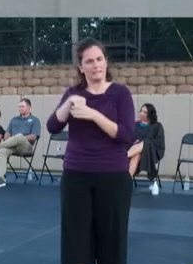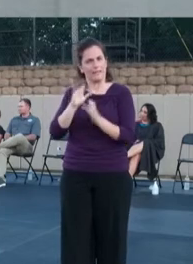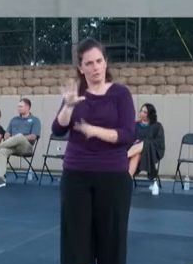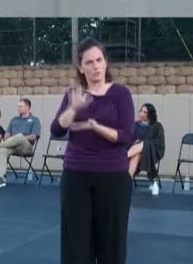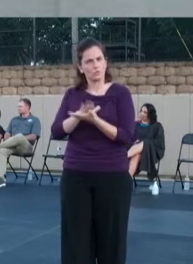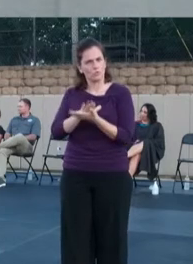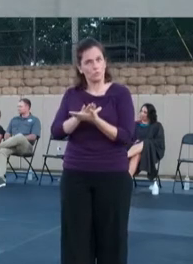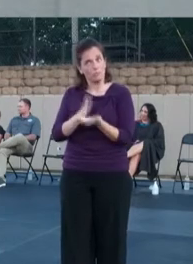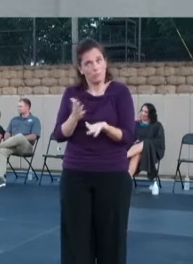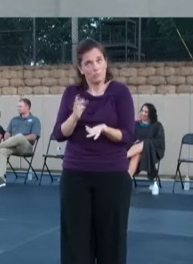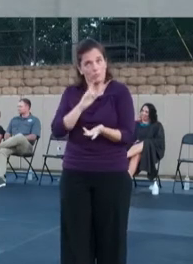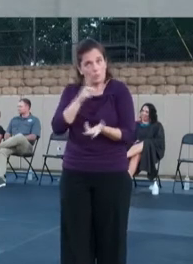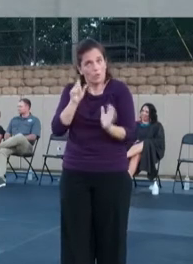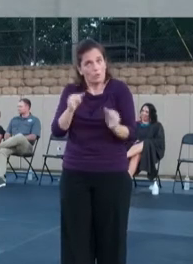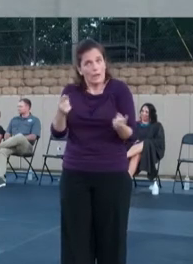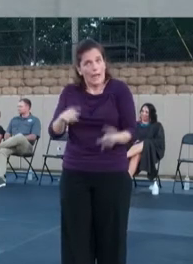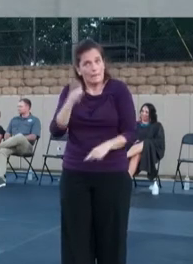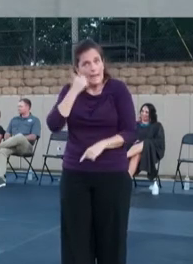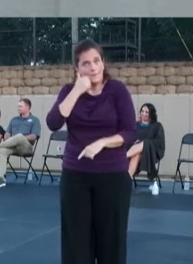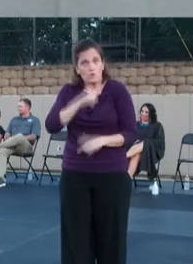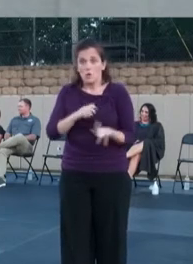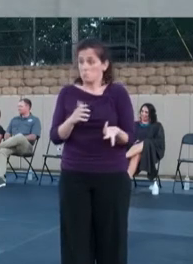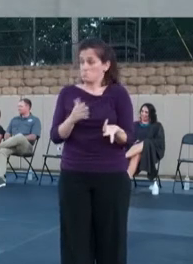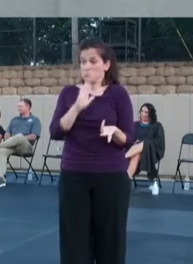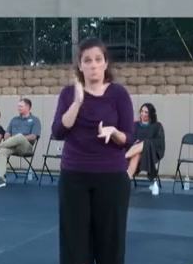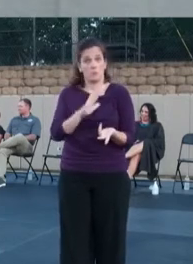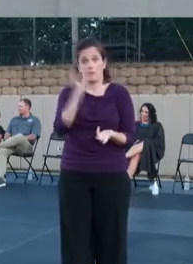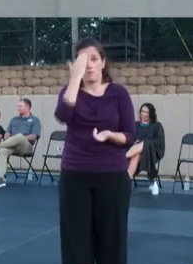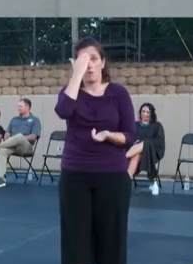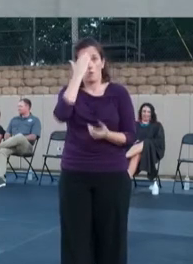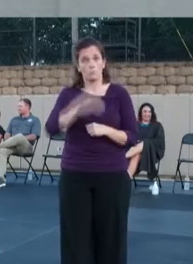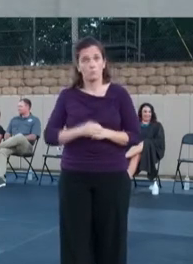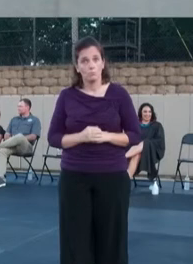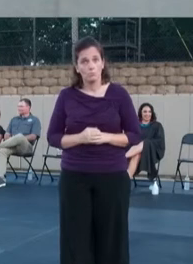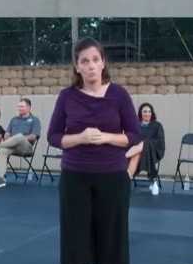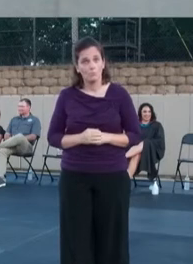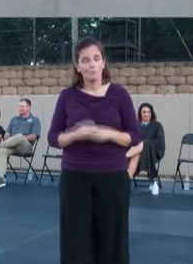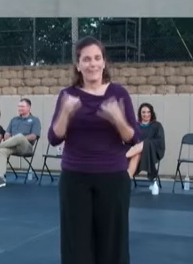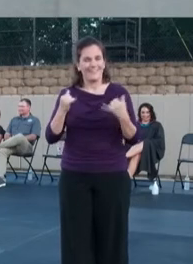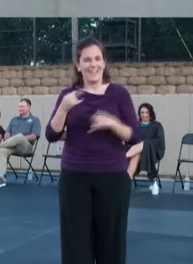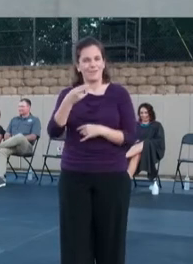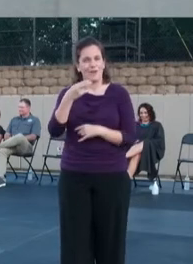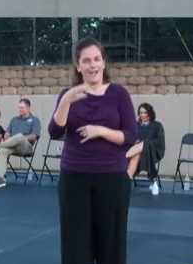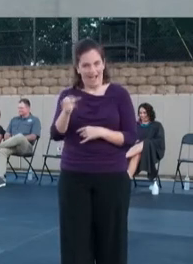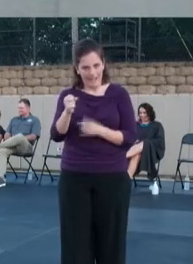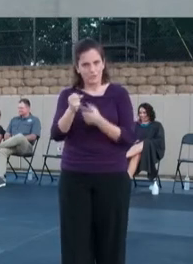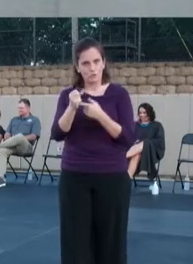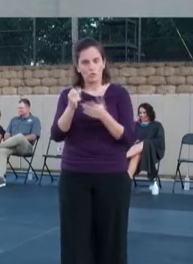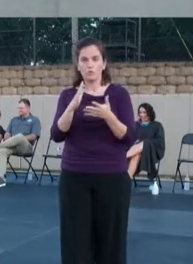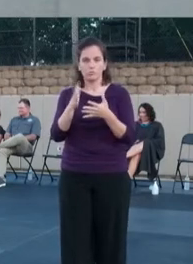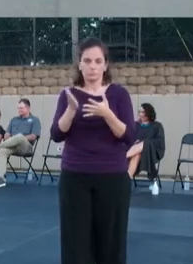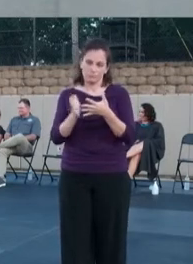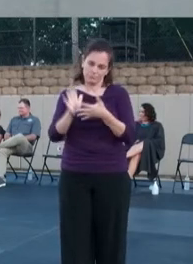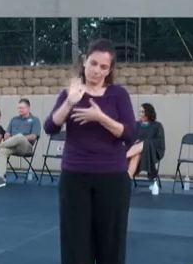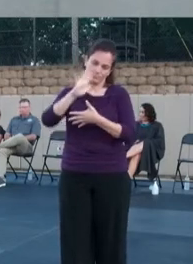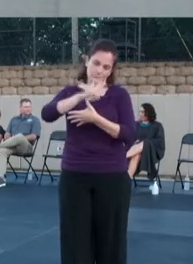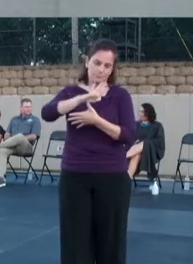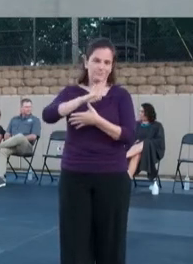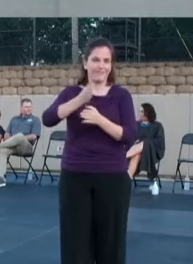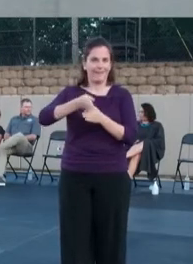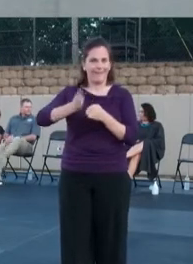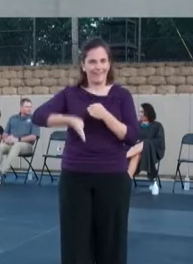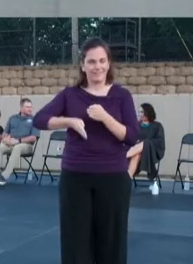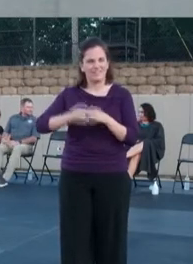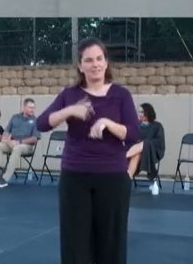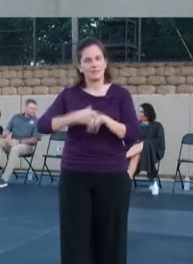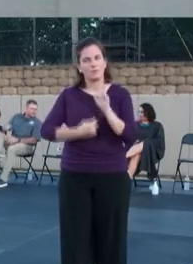real possibility every day. You never know. Now that high school has come to an end, it's time for us to reflect on the